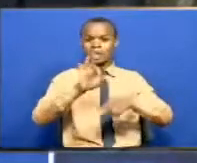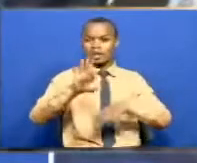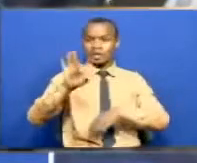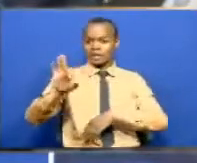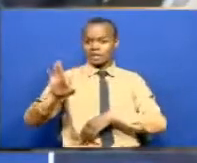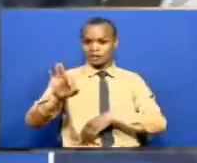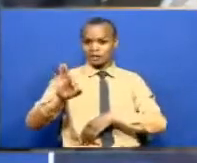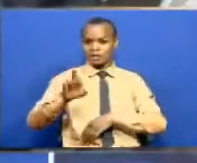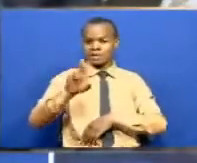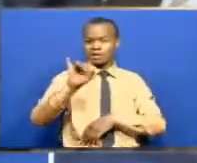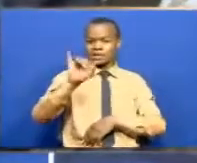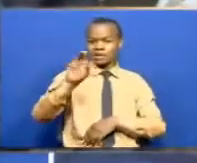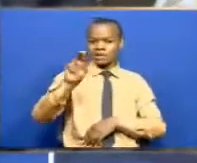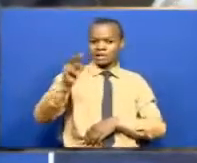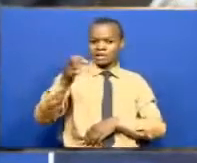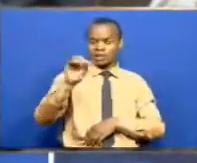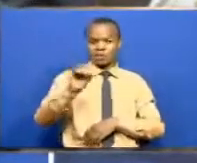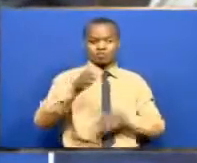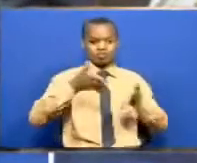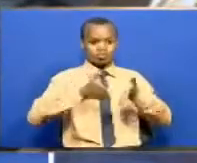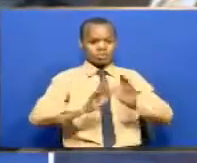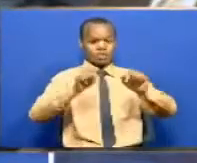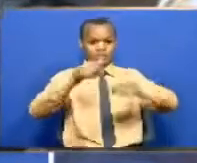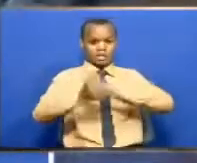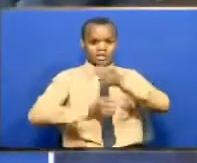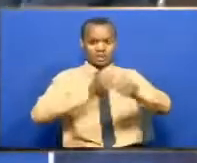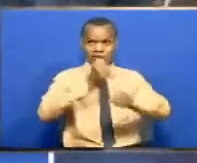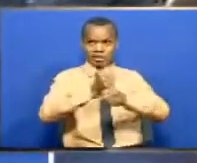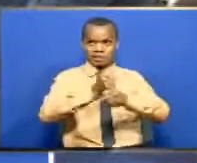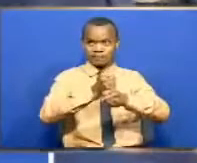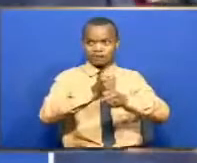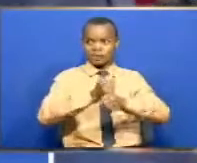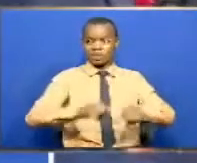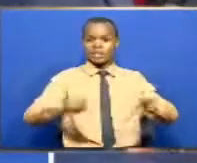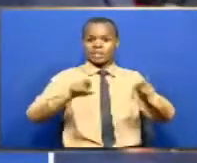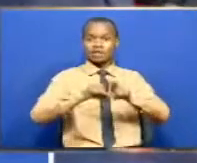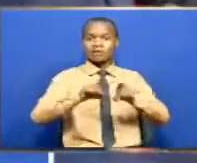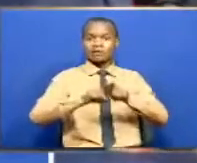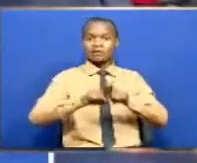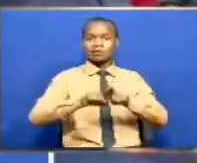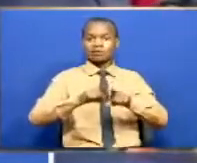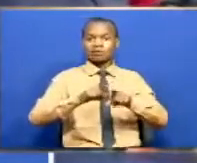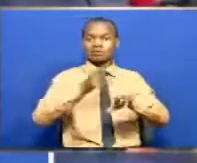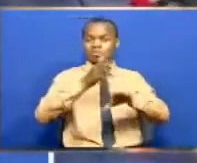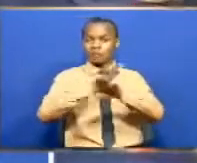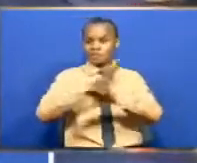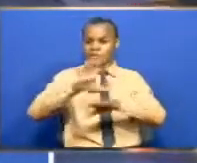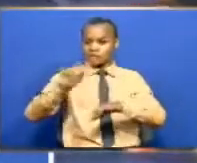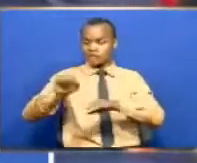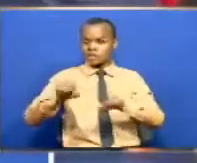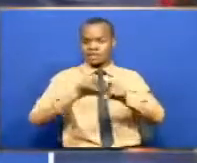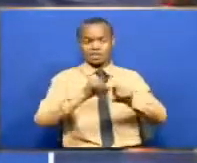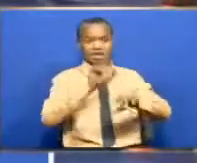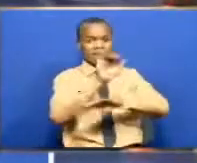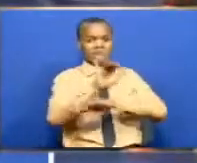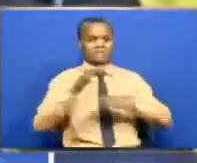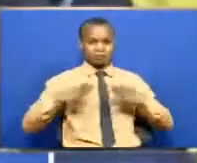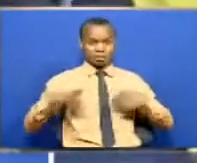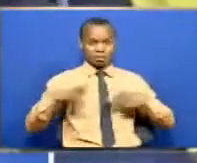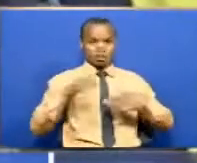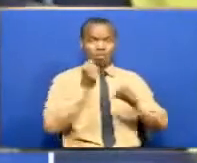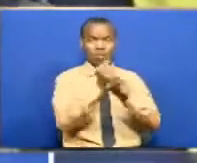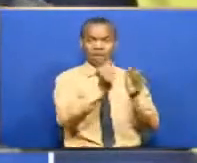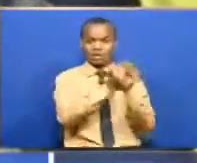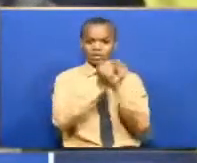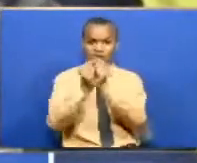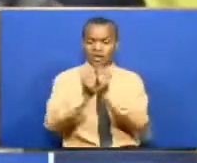year. The Chief Administrative Secretary in the Ministry, Joseph Boynet, and Principal Secretary Fred Segor called on Kenyans to join hands in